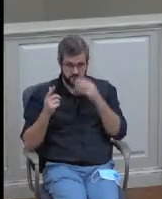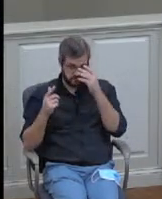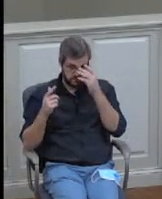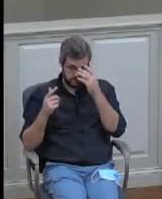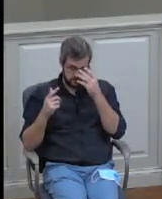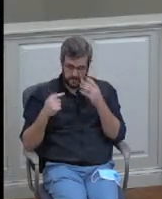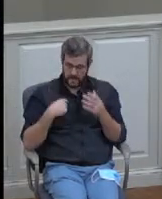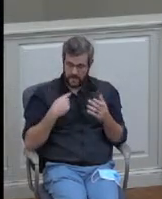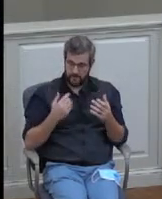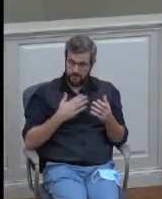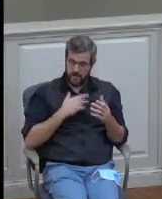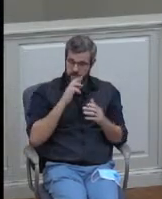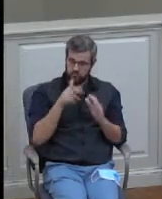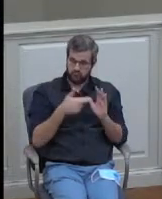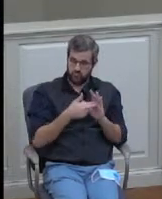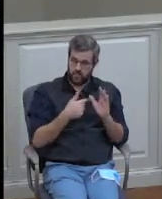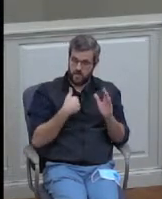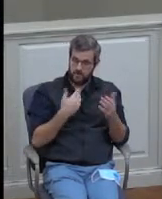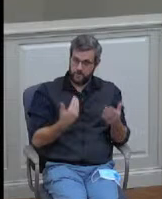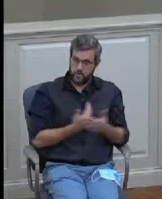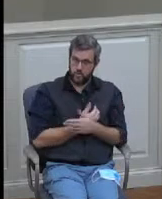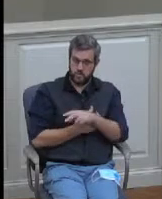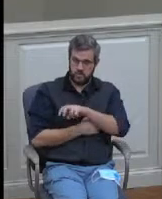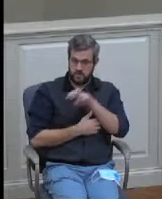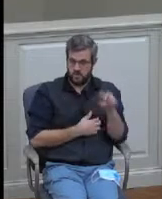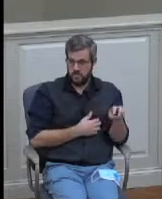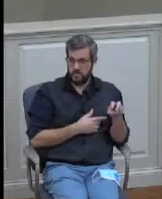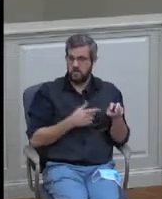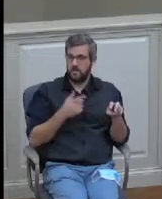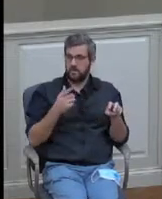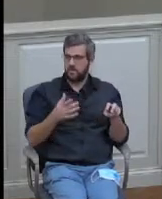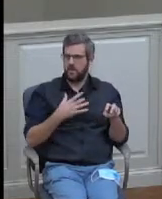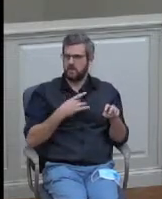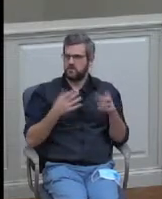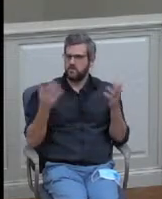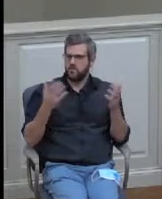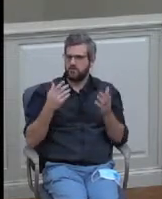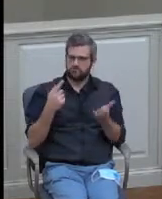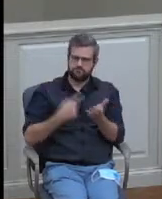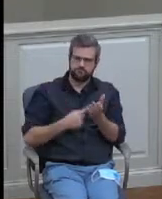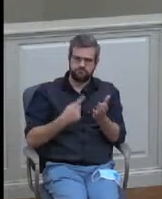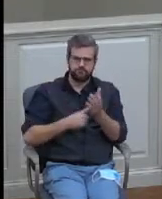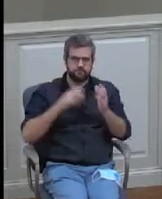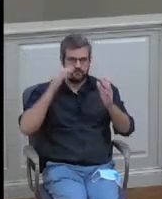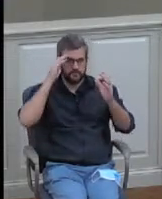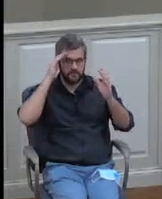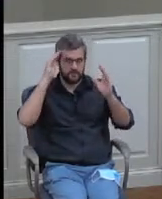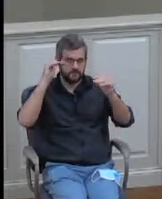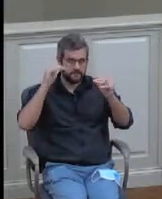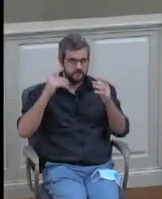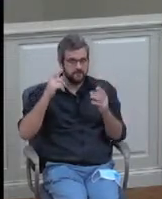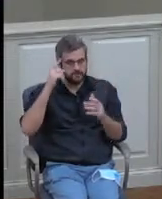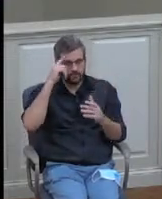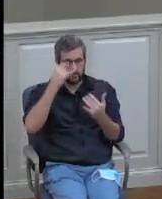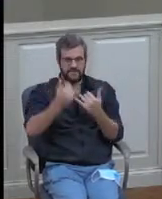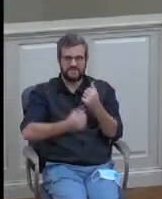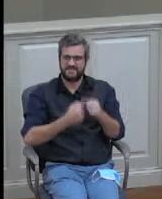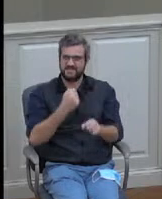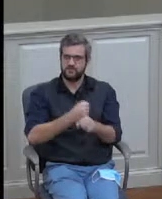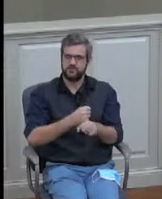through. I'm new in this role, and so what we'd like to do is talk about expectations a little bit for the year, and